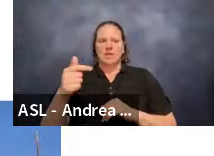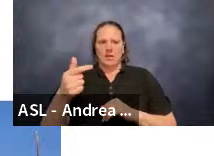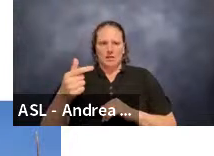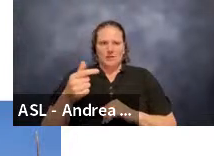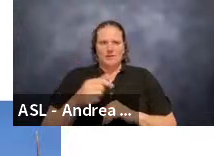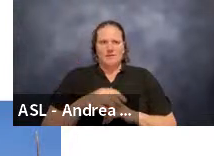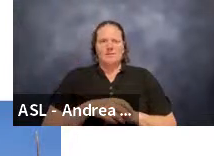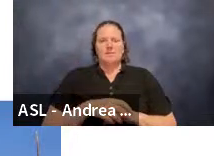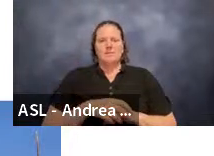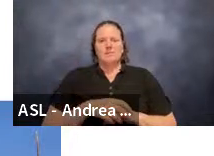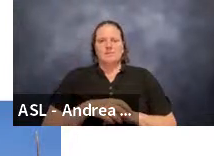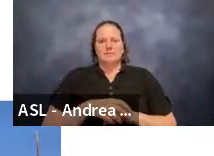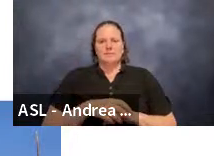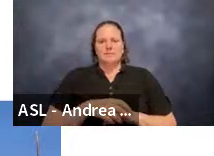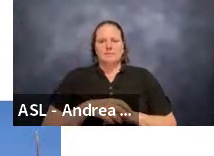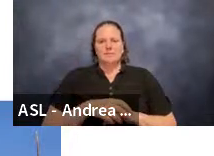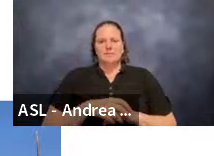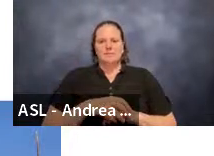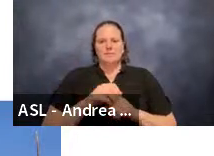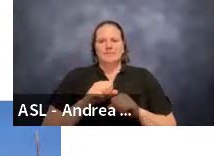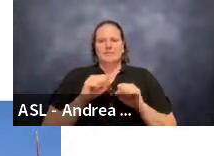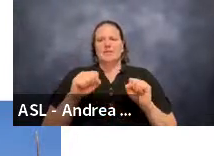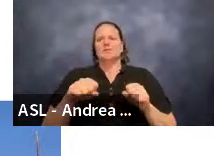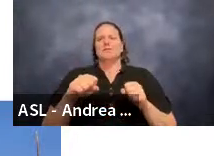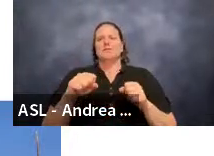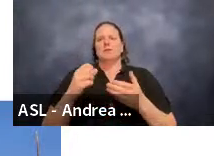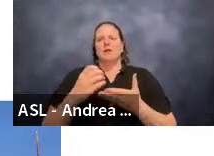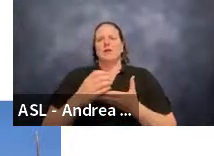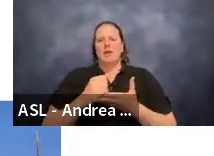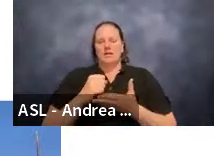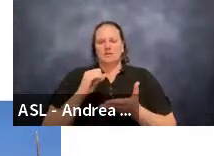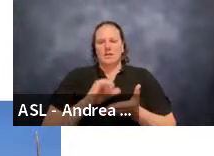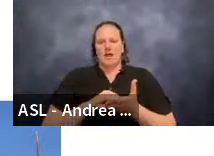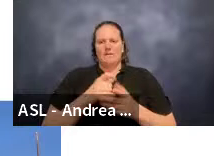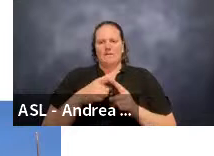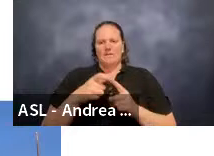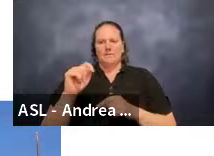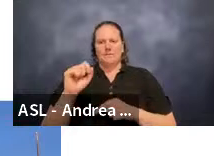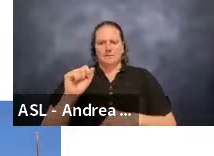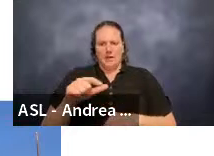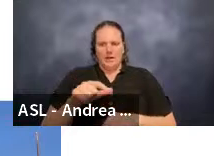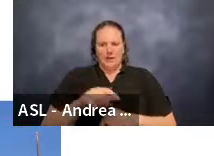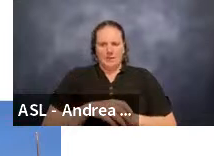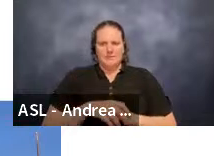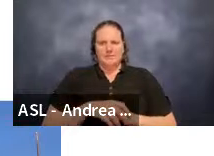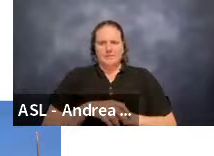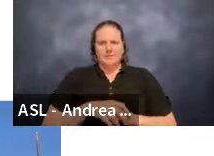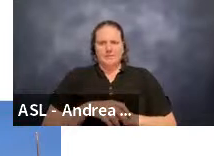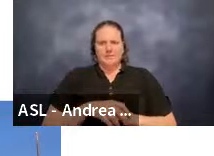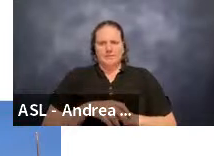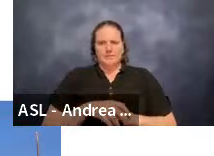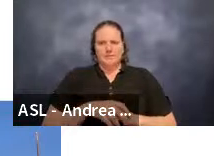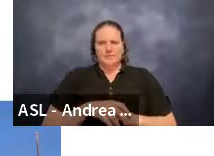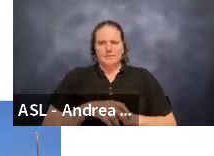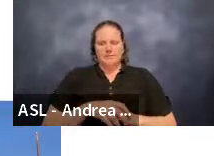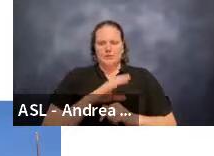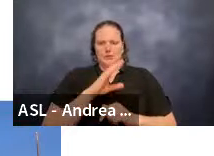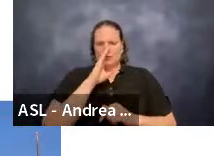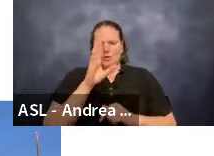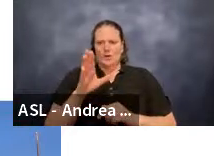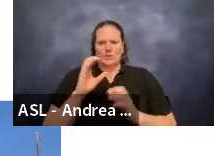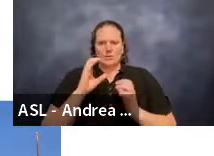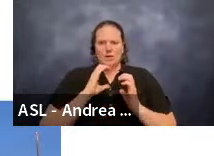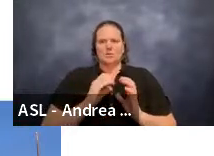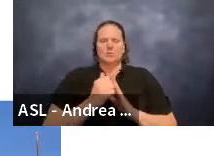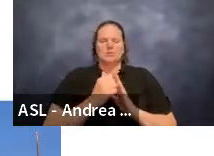The system collects that information off of that tag and goes directly to the customer's